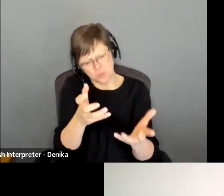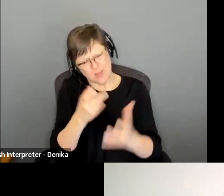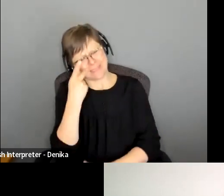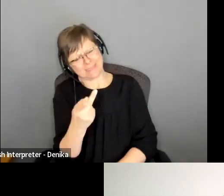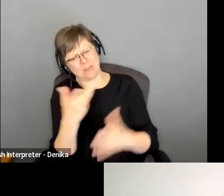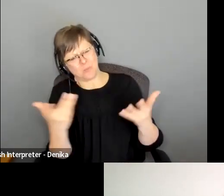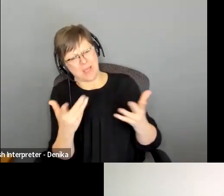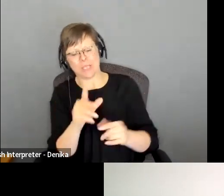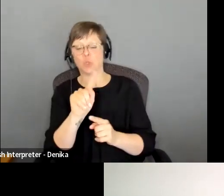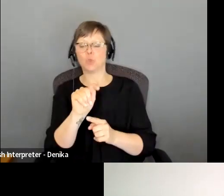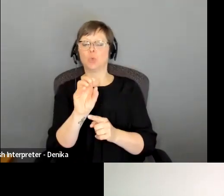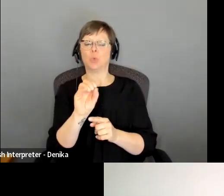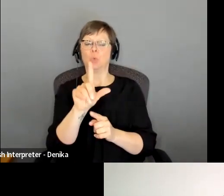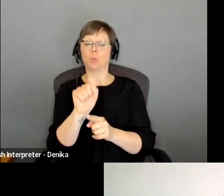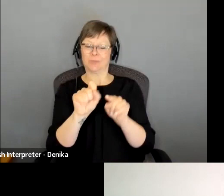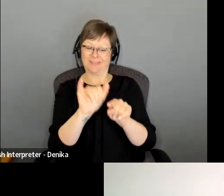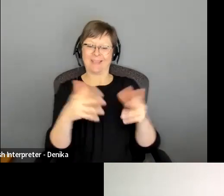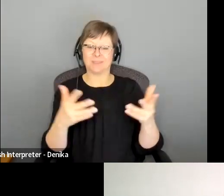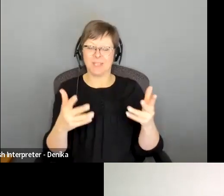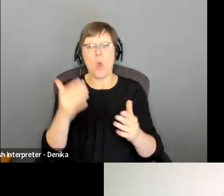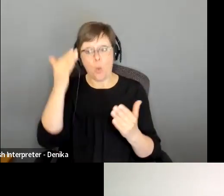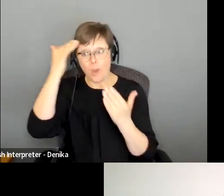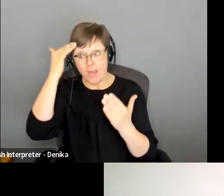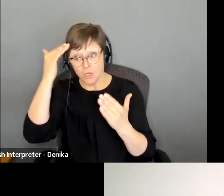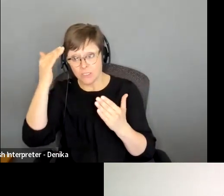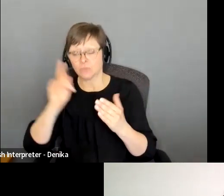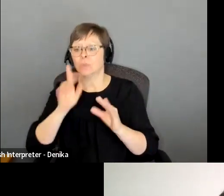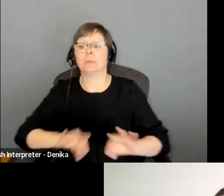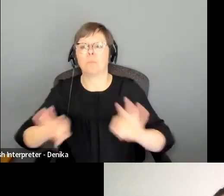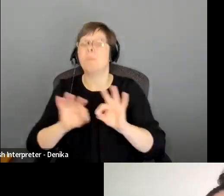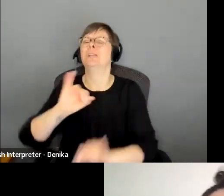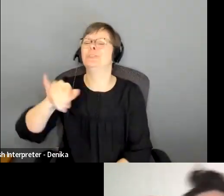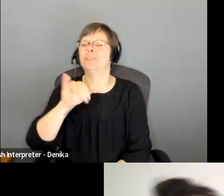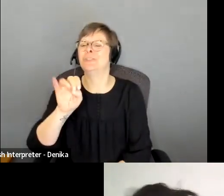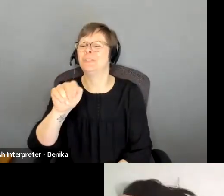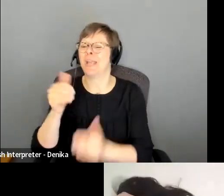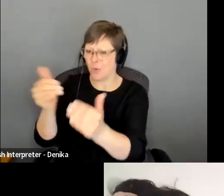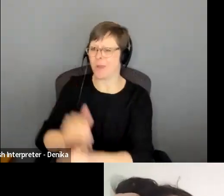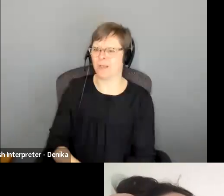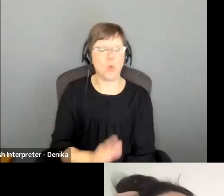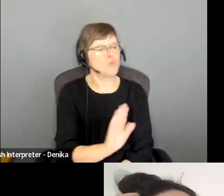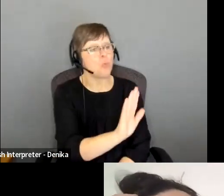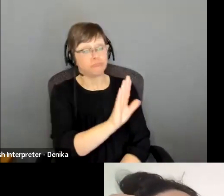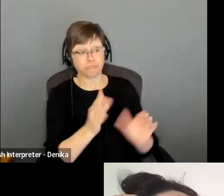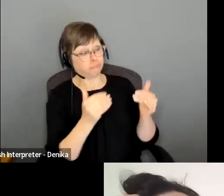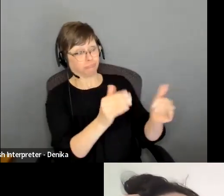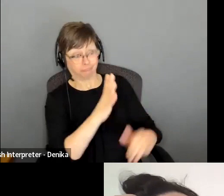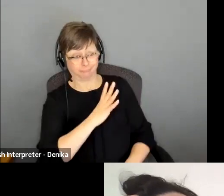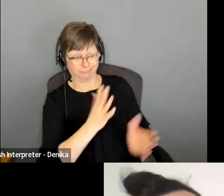to allow us? That awareness piece is really important. Go for it, Jenna. Go for it. Oh, no, go ahead.